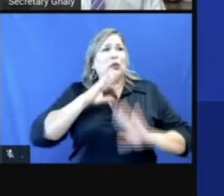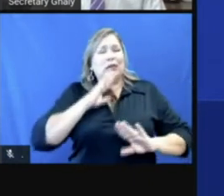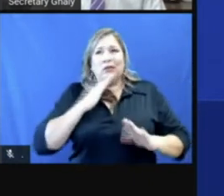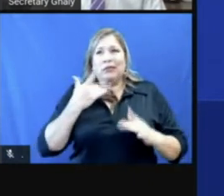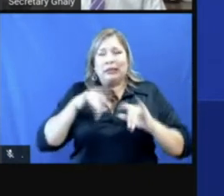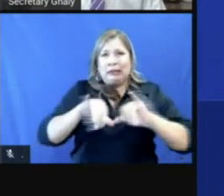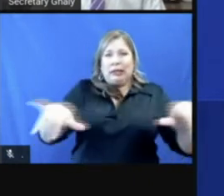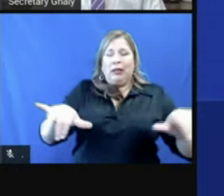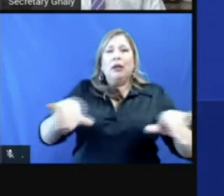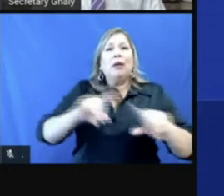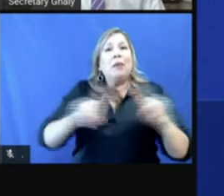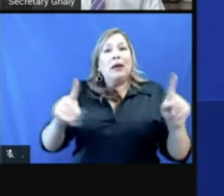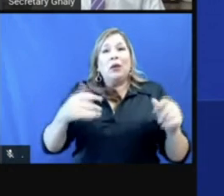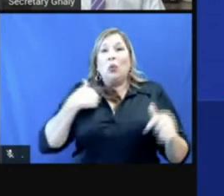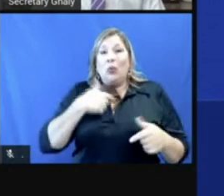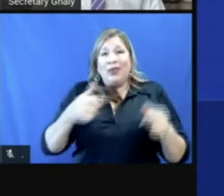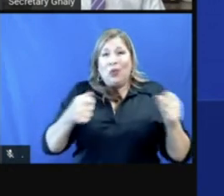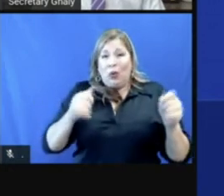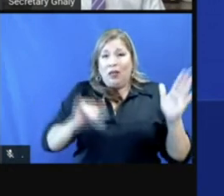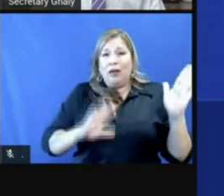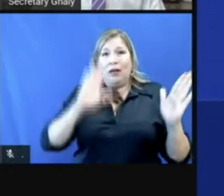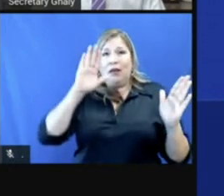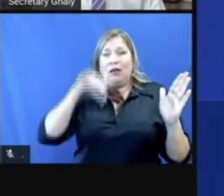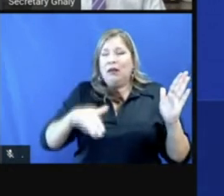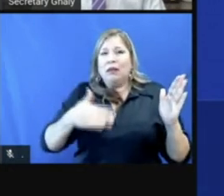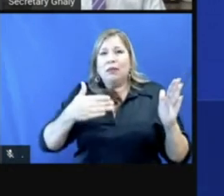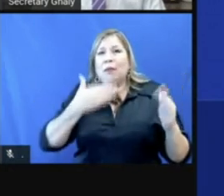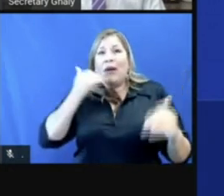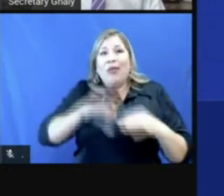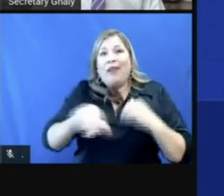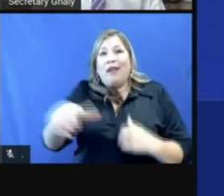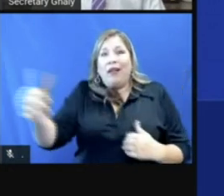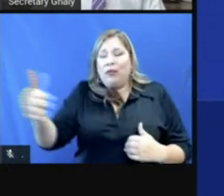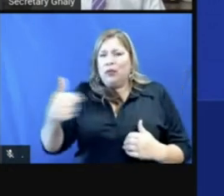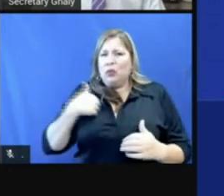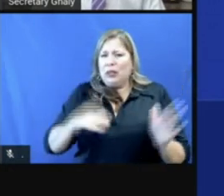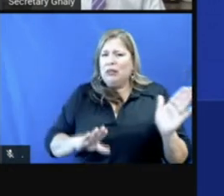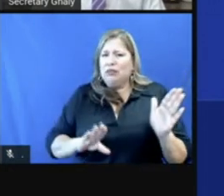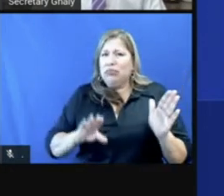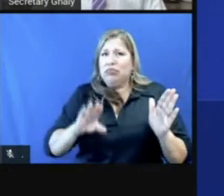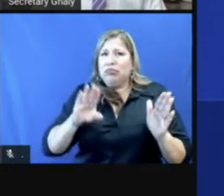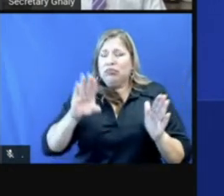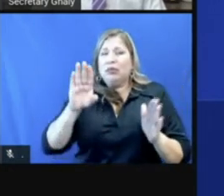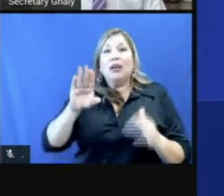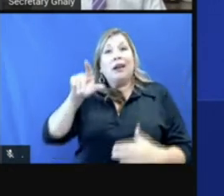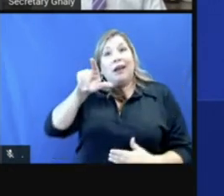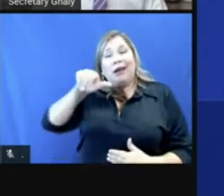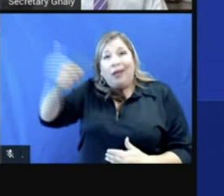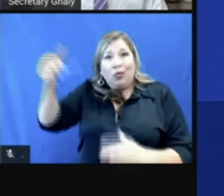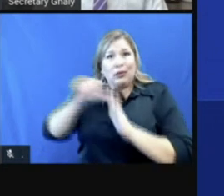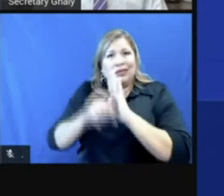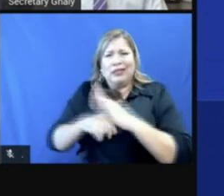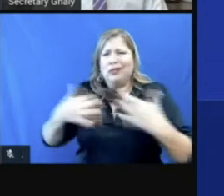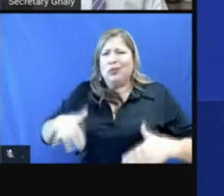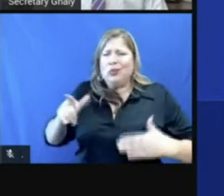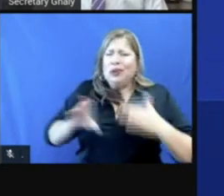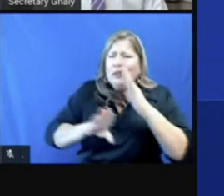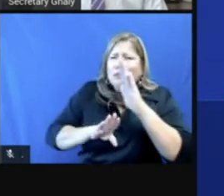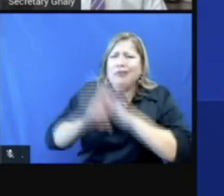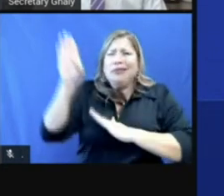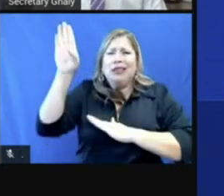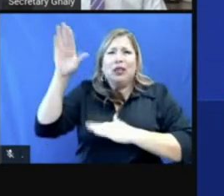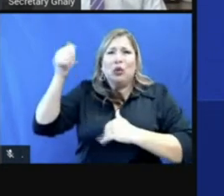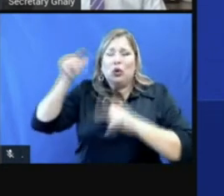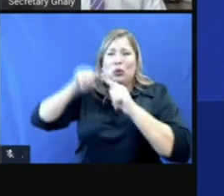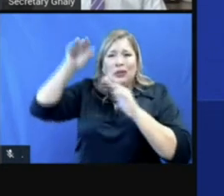curve. While other states were experiencing high rates of rise and were working on flattening their curve and their transmission,